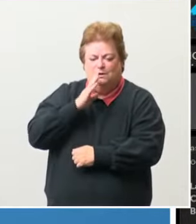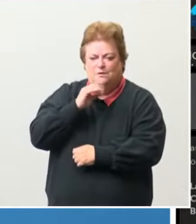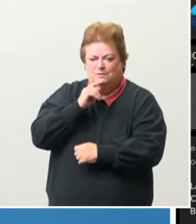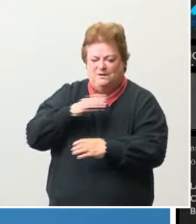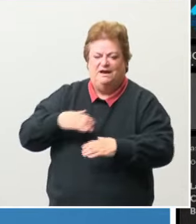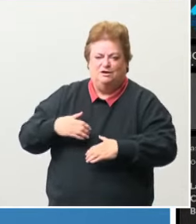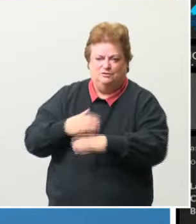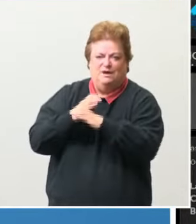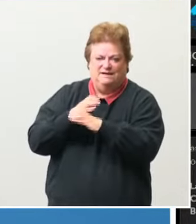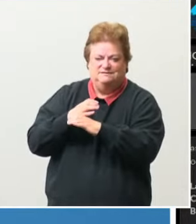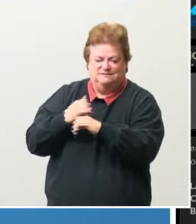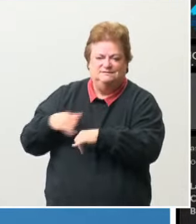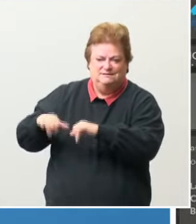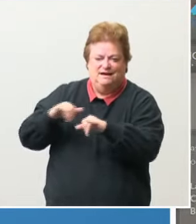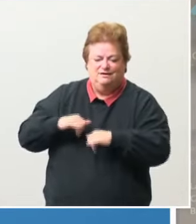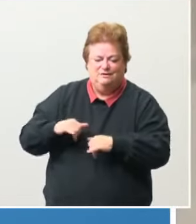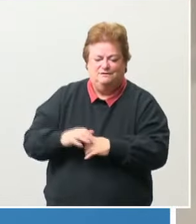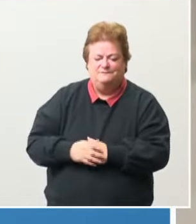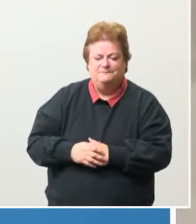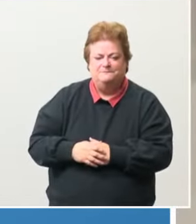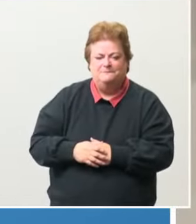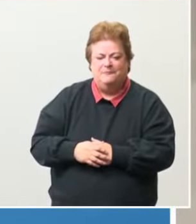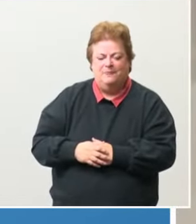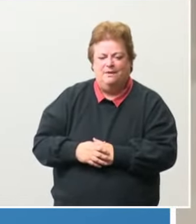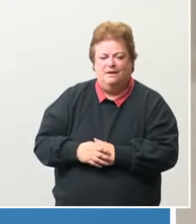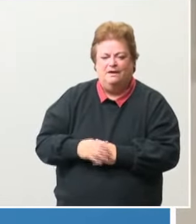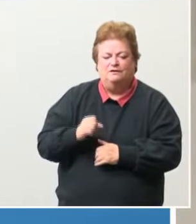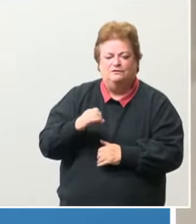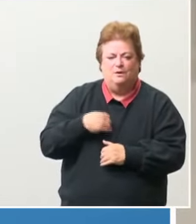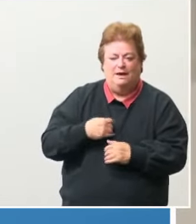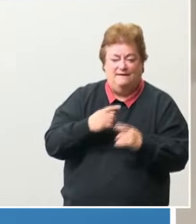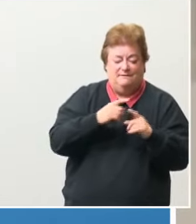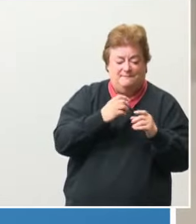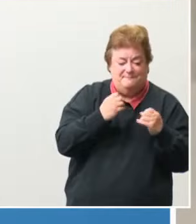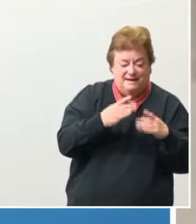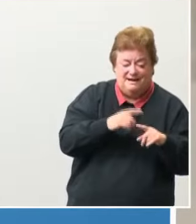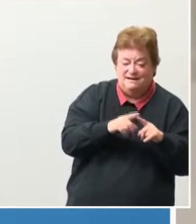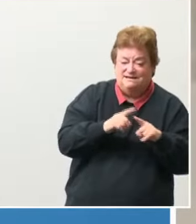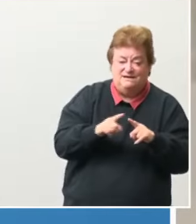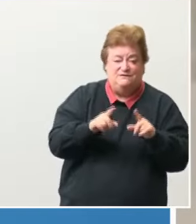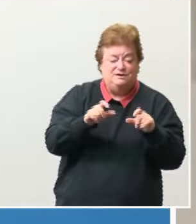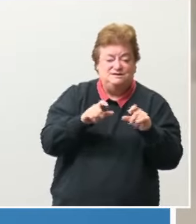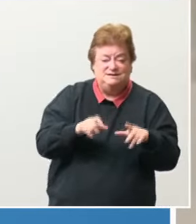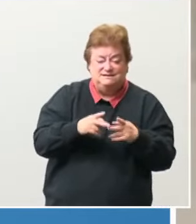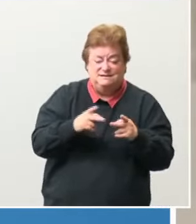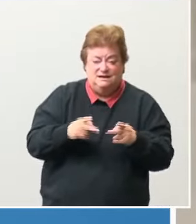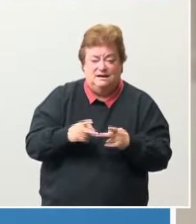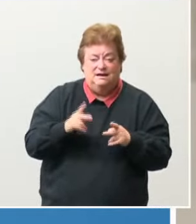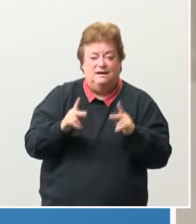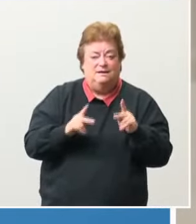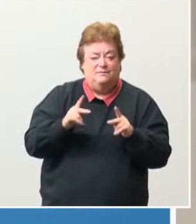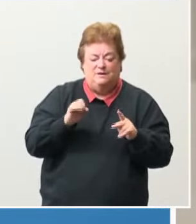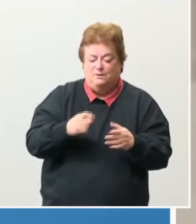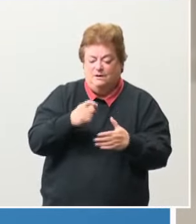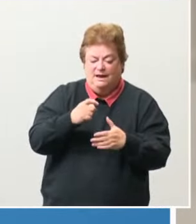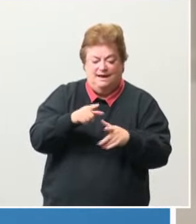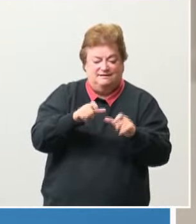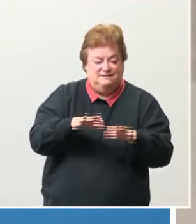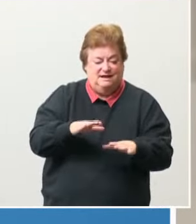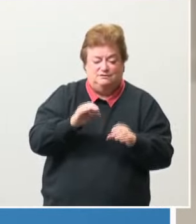of care from that prevention. So there are multiple testing sites. People can get tests for no